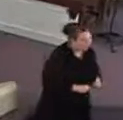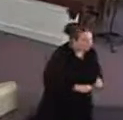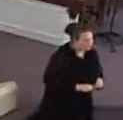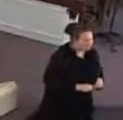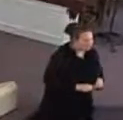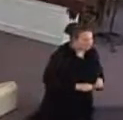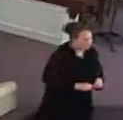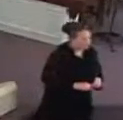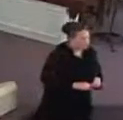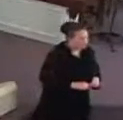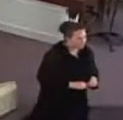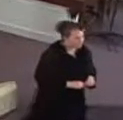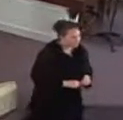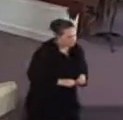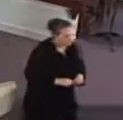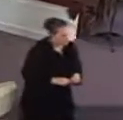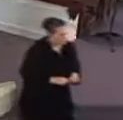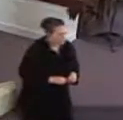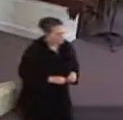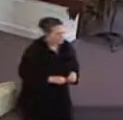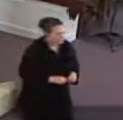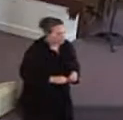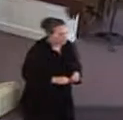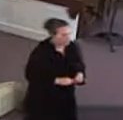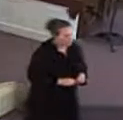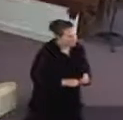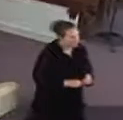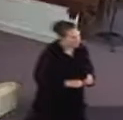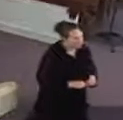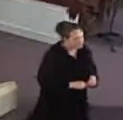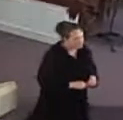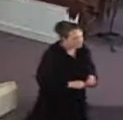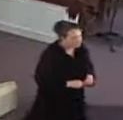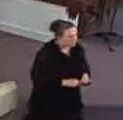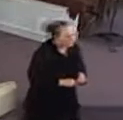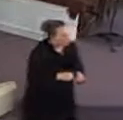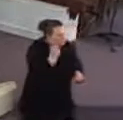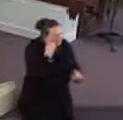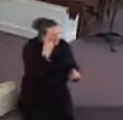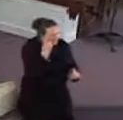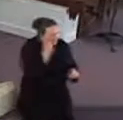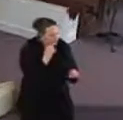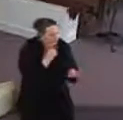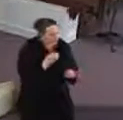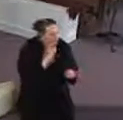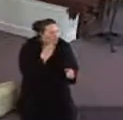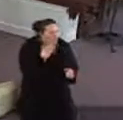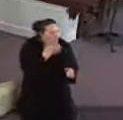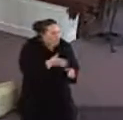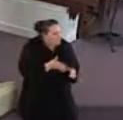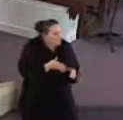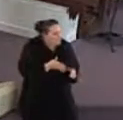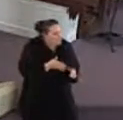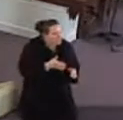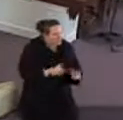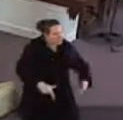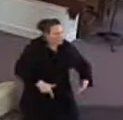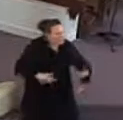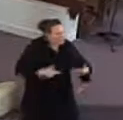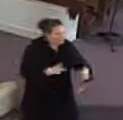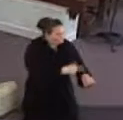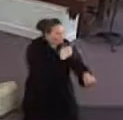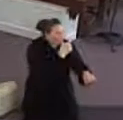up their bet that they're going to make it further down the road than perhaps what they think they will.